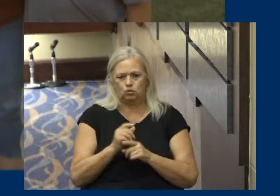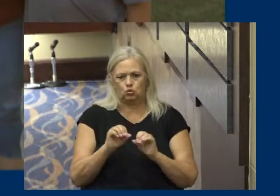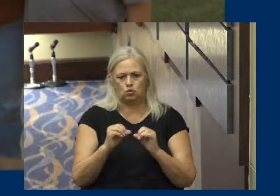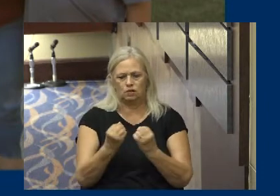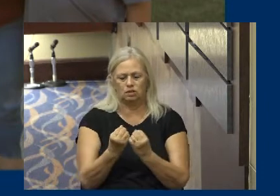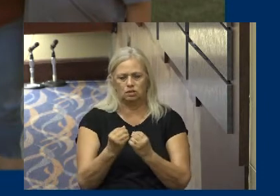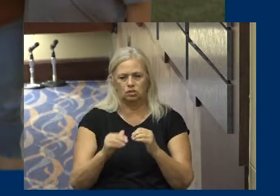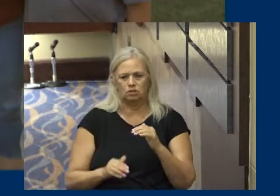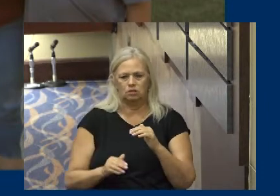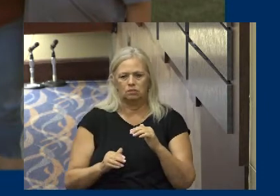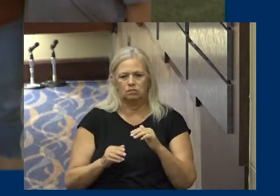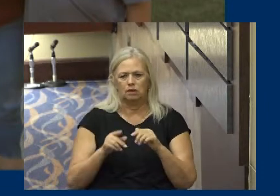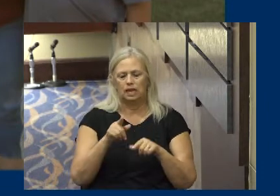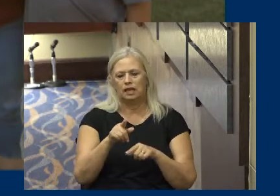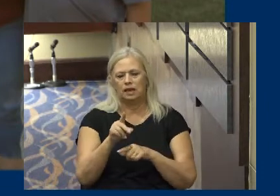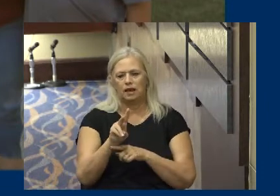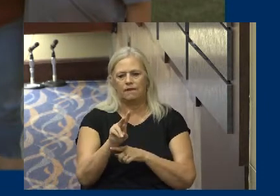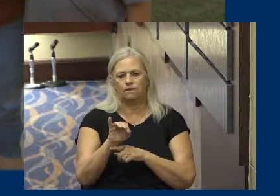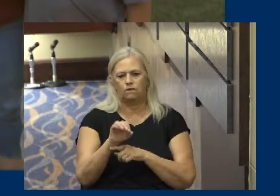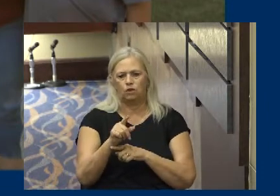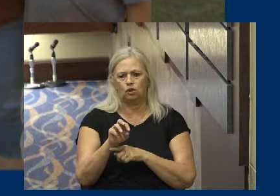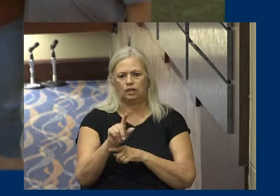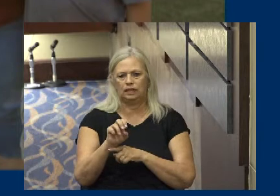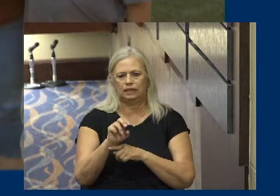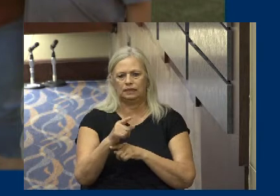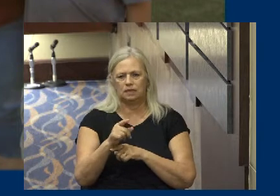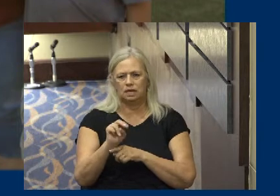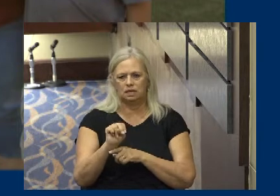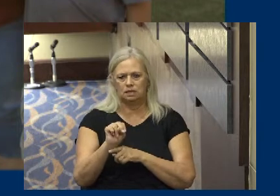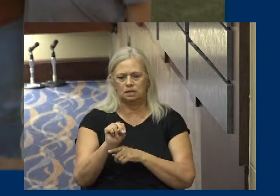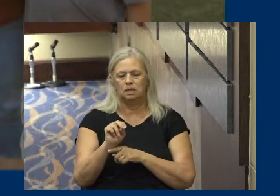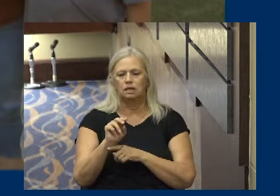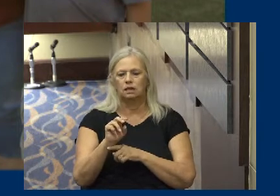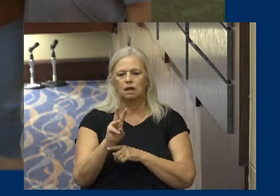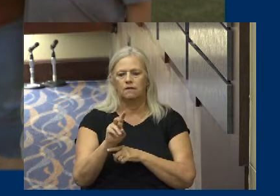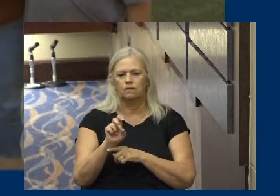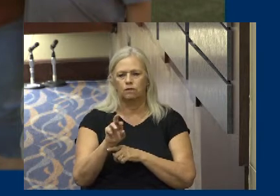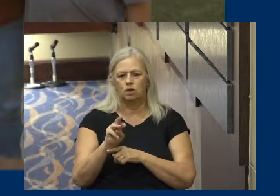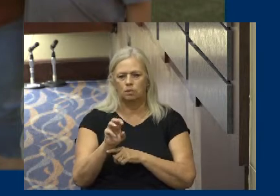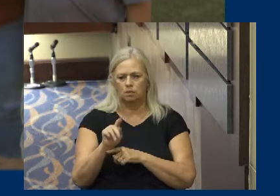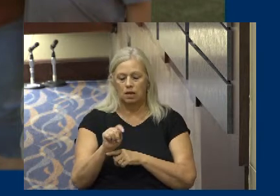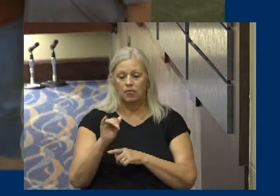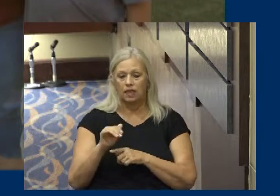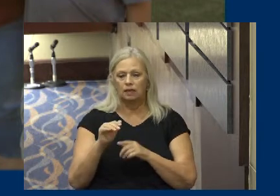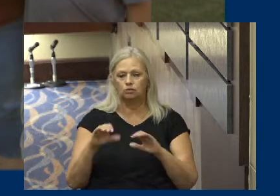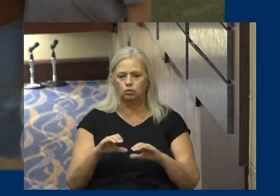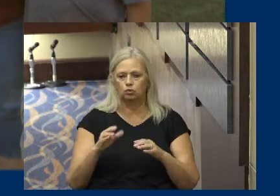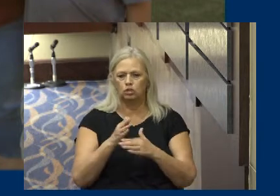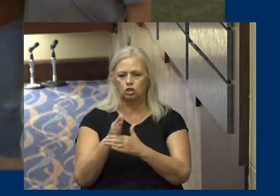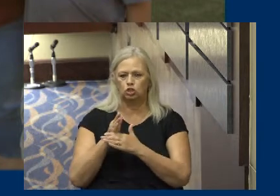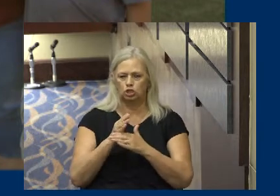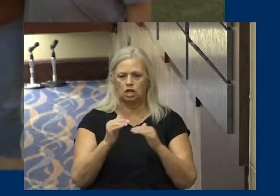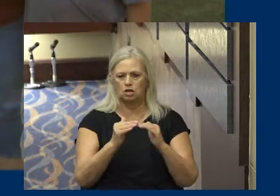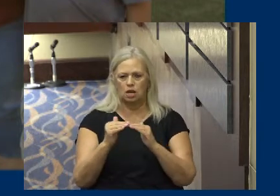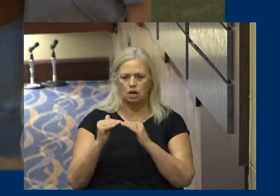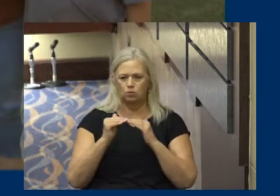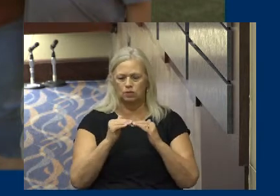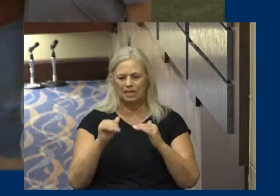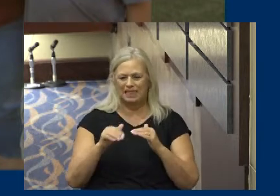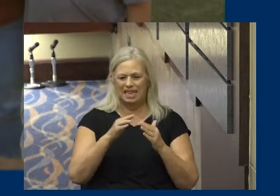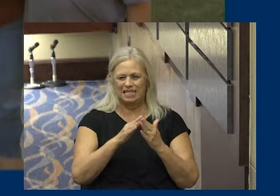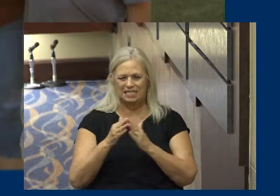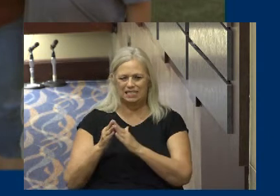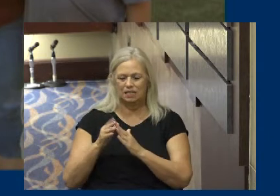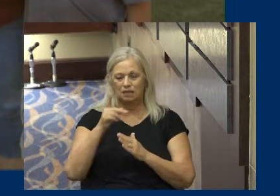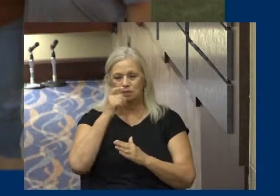Burlington, Vermont, and they've been doing shared equity for over 40 years in that city just because of the cost